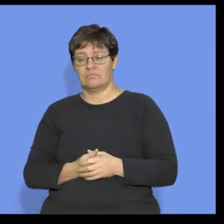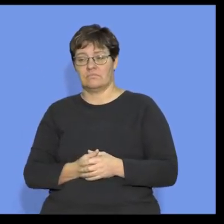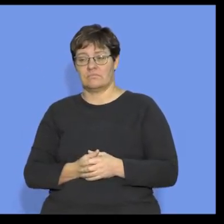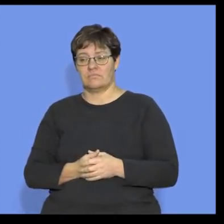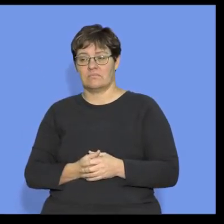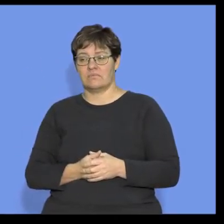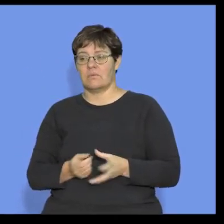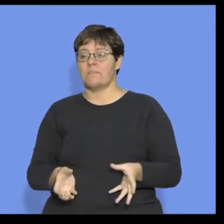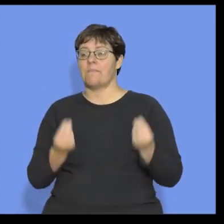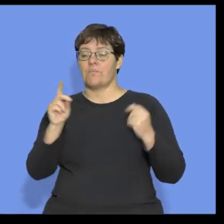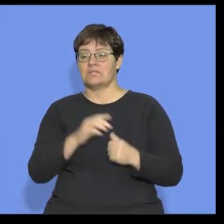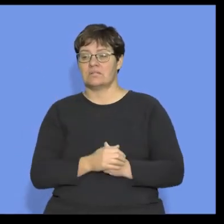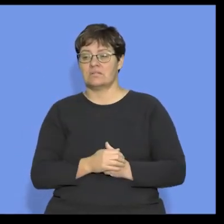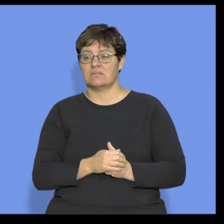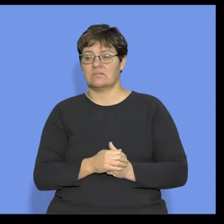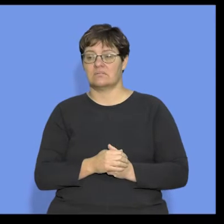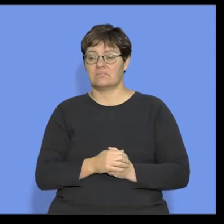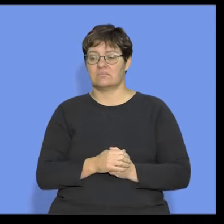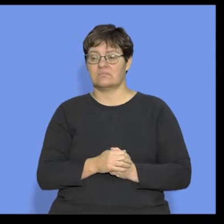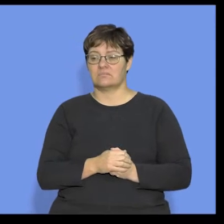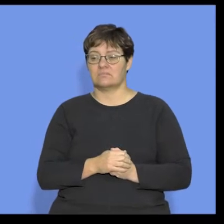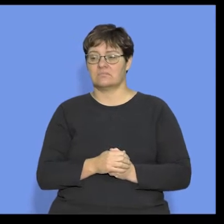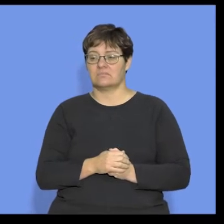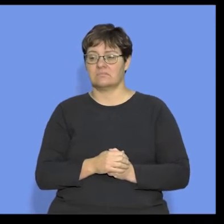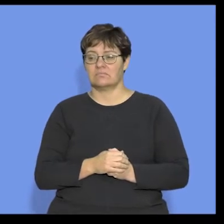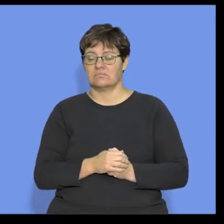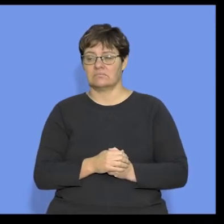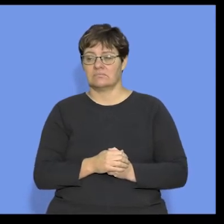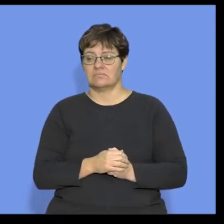blue, this is what we'll get. We'll get